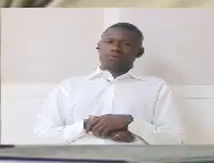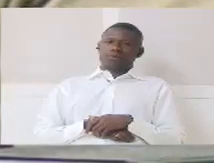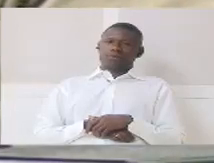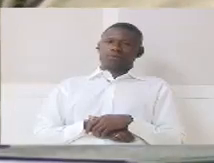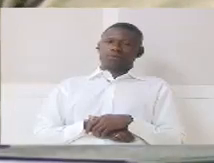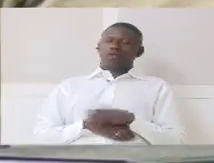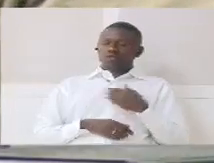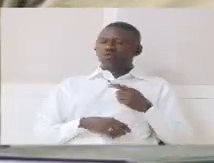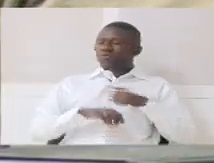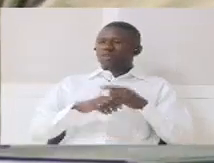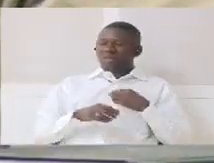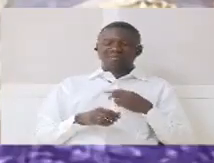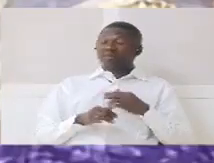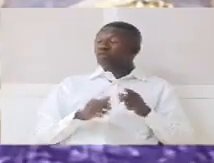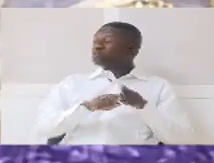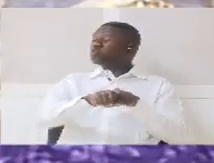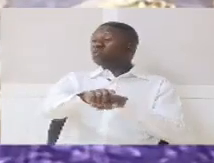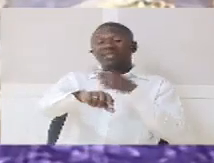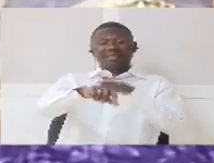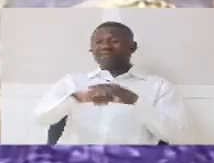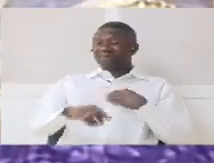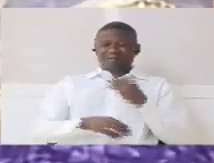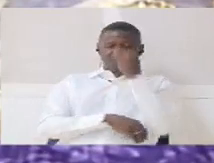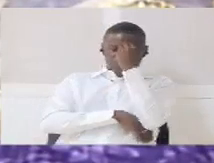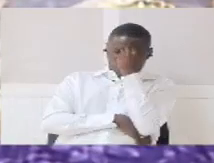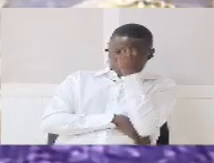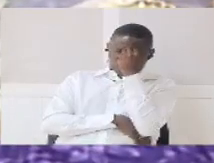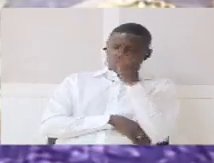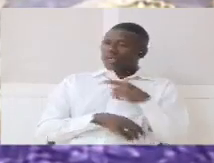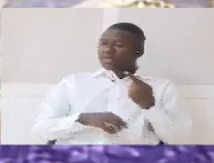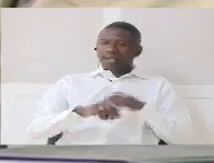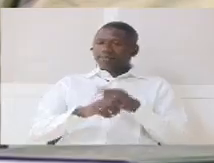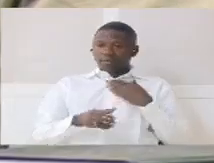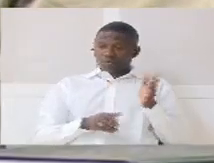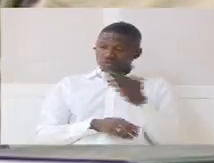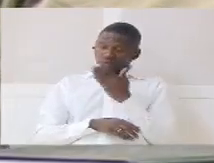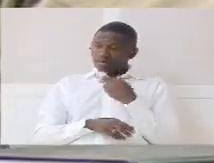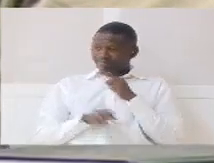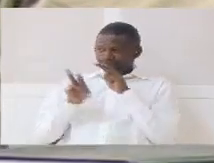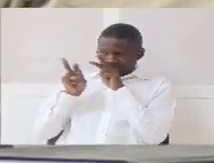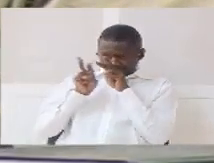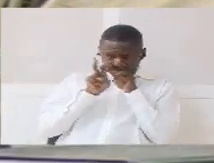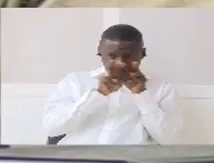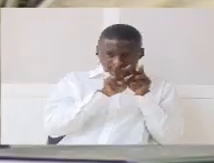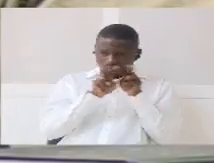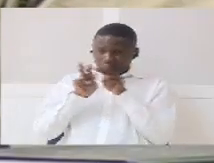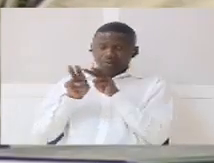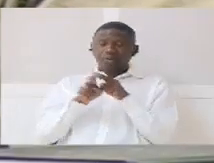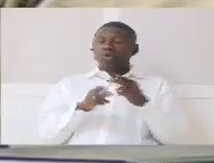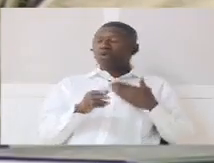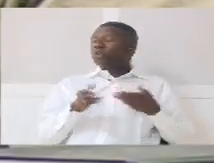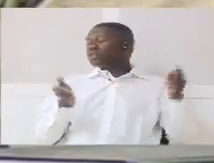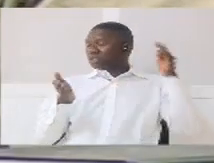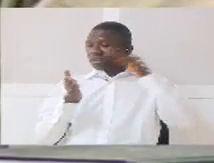throughout. I was in that stress throughout. That are doubt they monitor come. Wherever I go, I was being monitored. For bring changes, change of government matter.